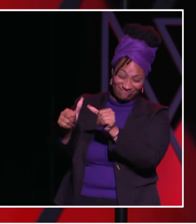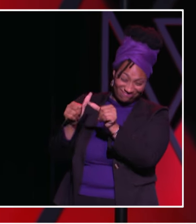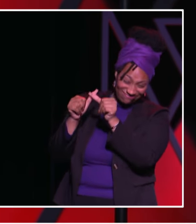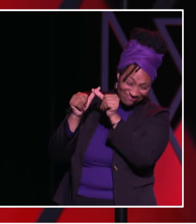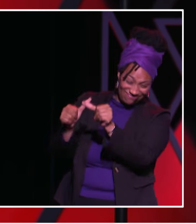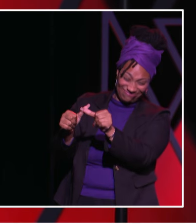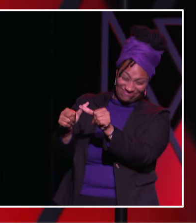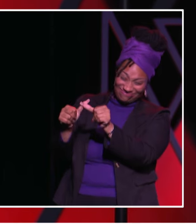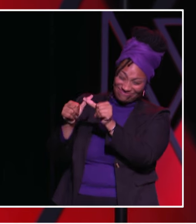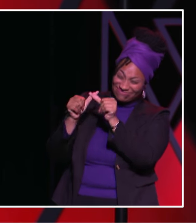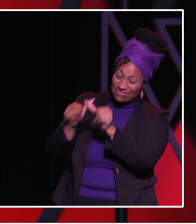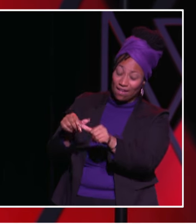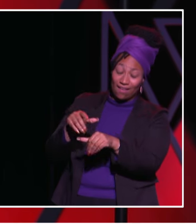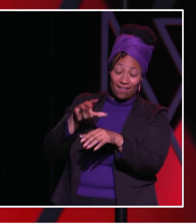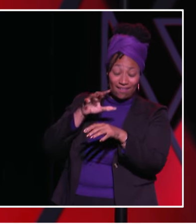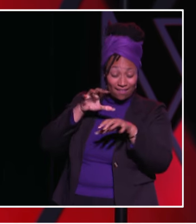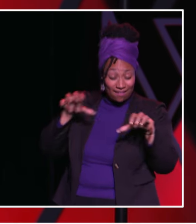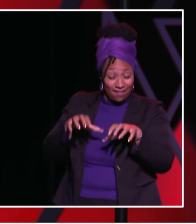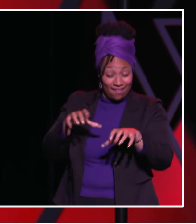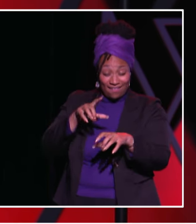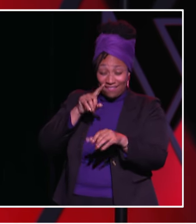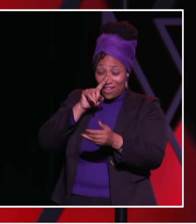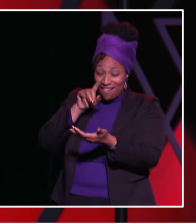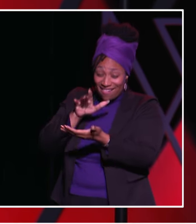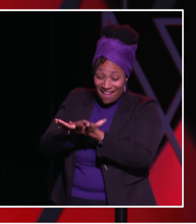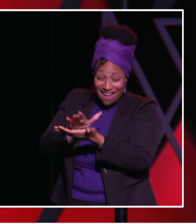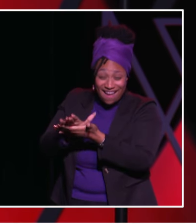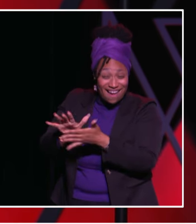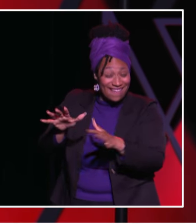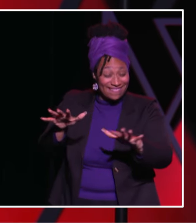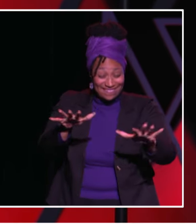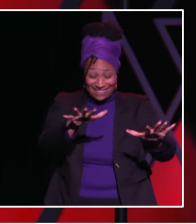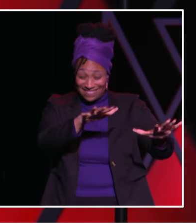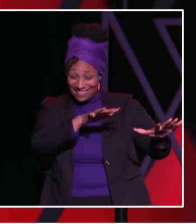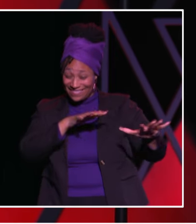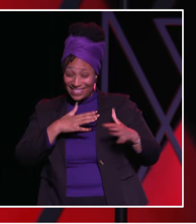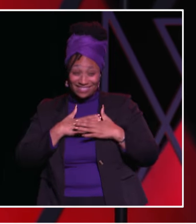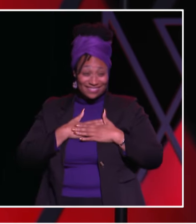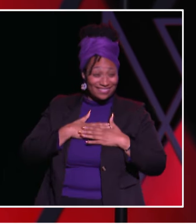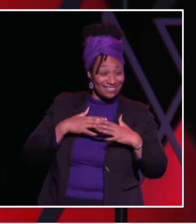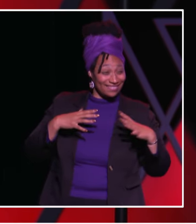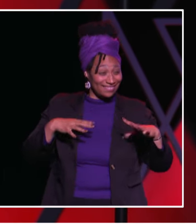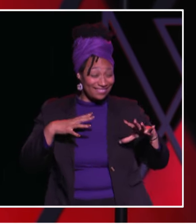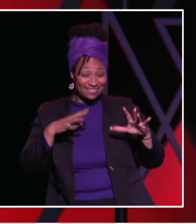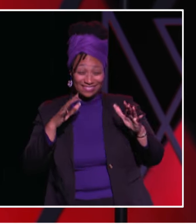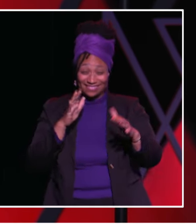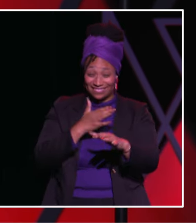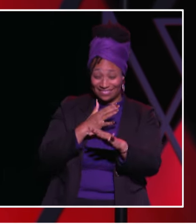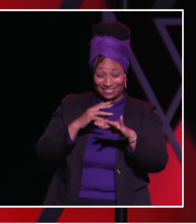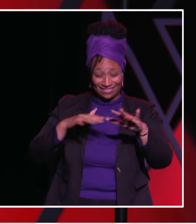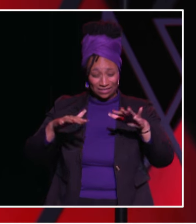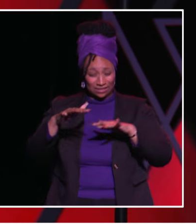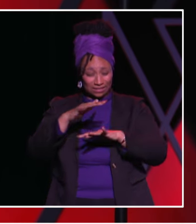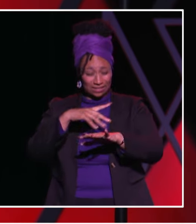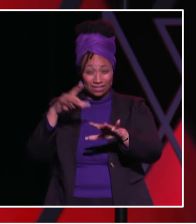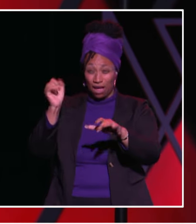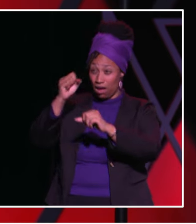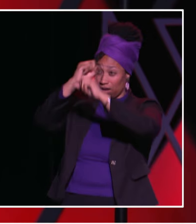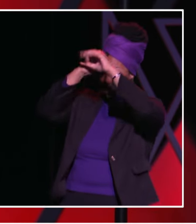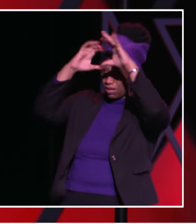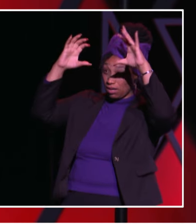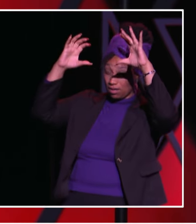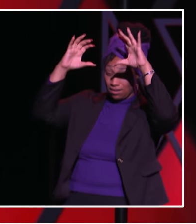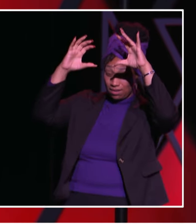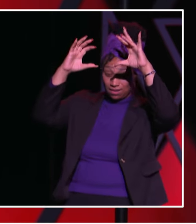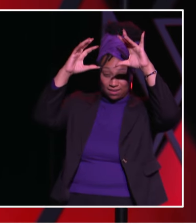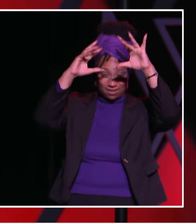music. Blues Alley has given me the opportunity to both fulfill a dream and to give back to our community.